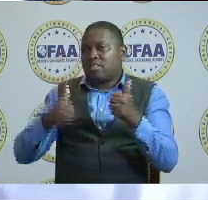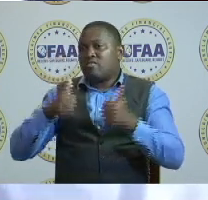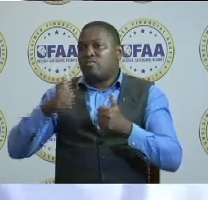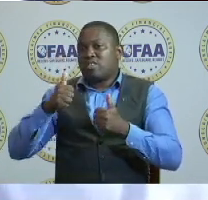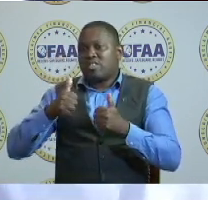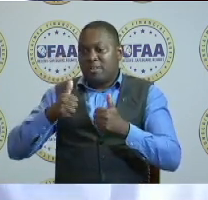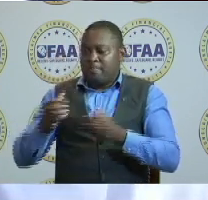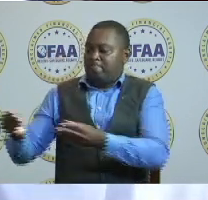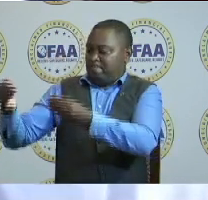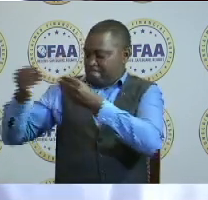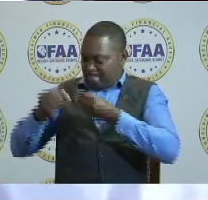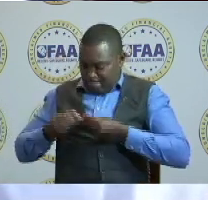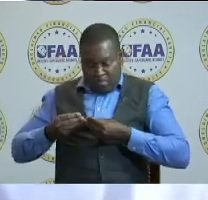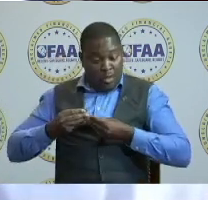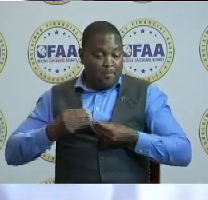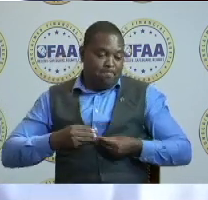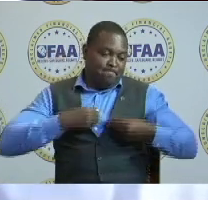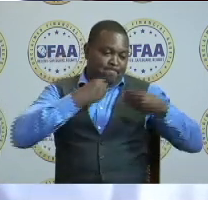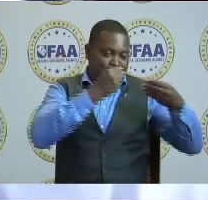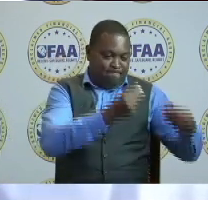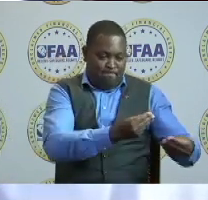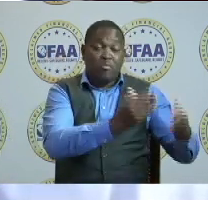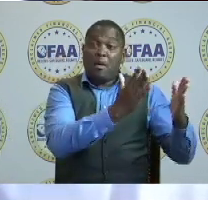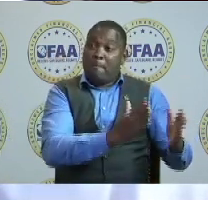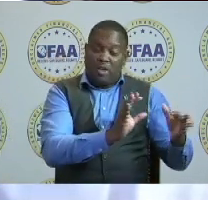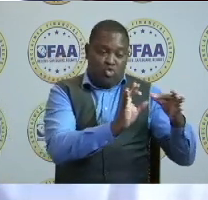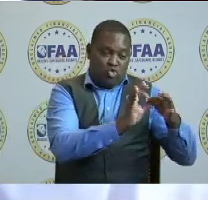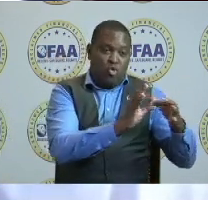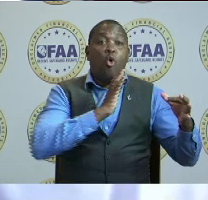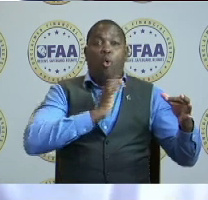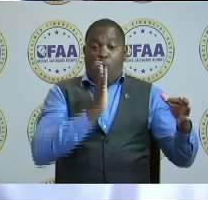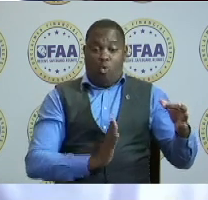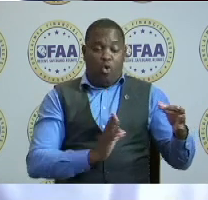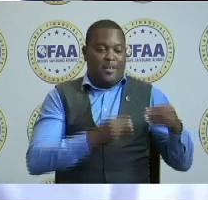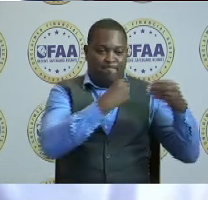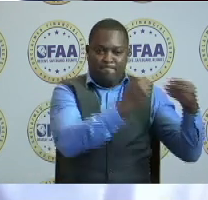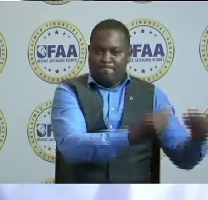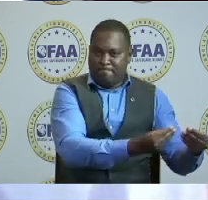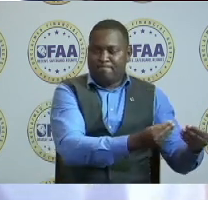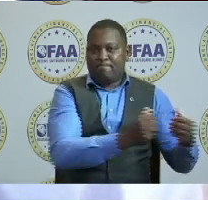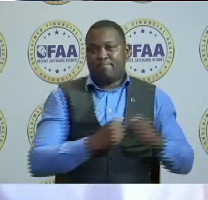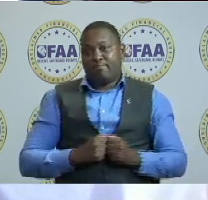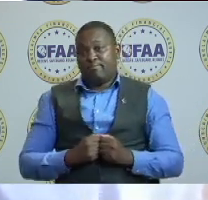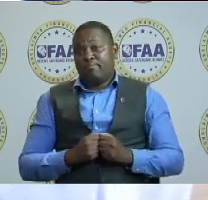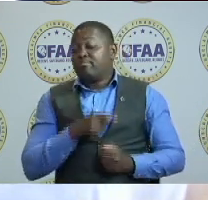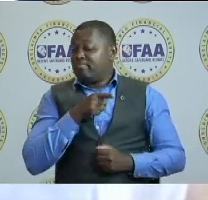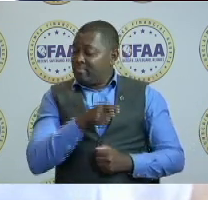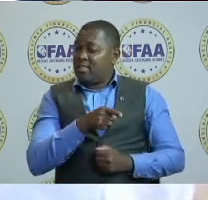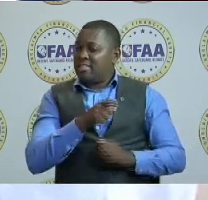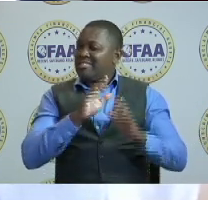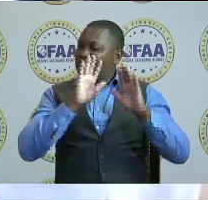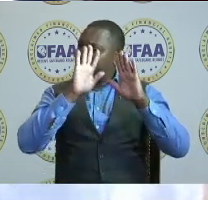reunite after receiving. And here, reunification of rightful owners with the unclaimed financial assets is indeed a